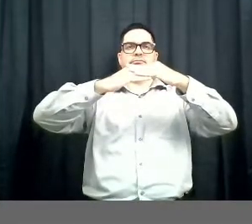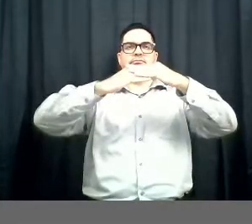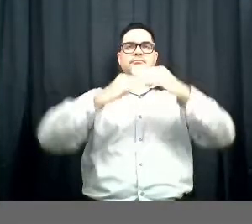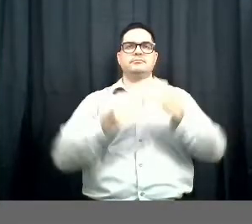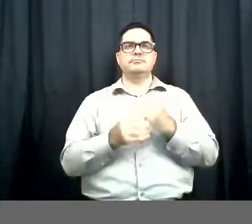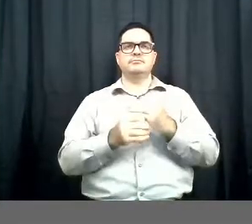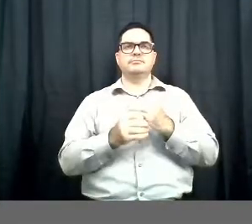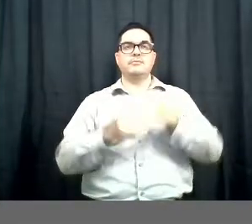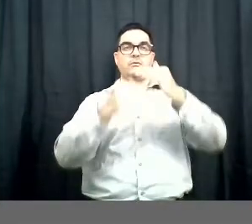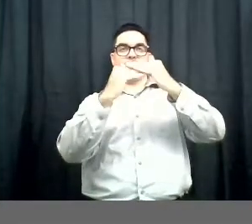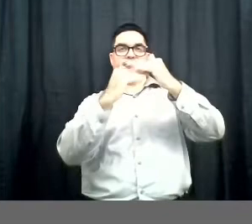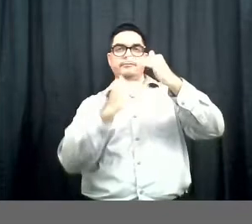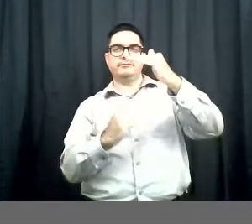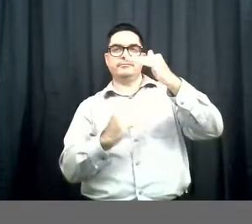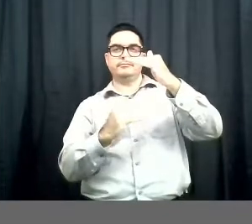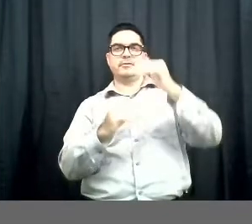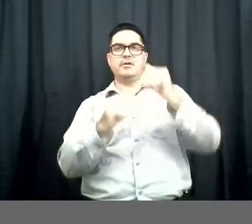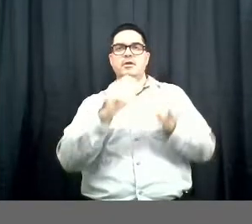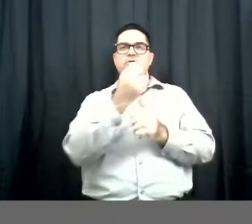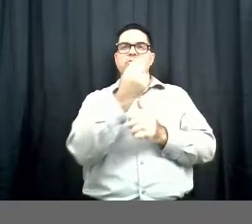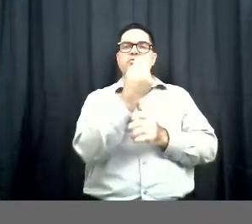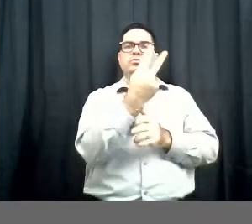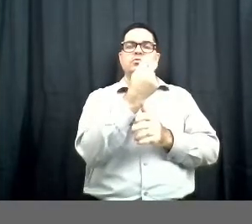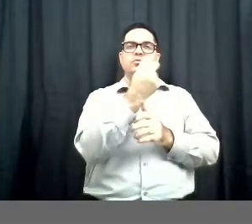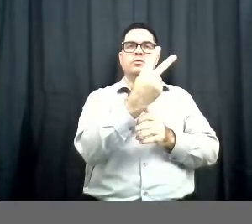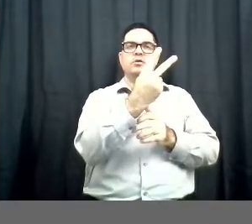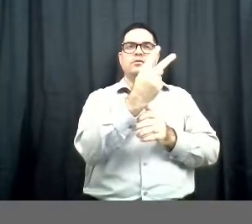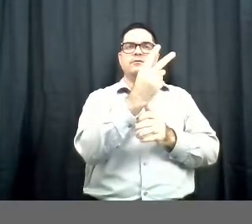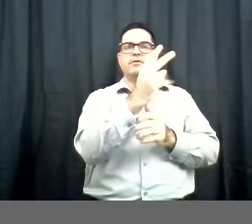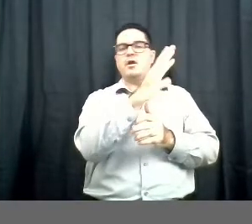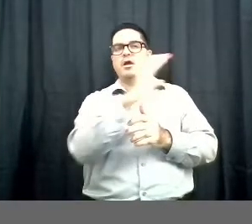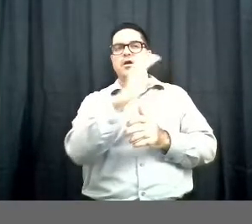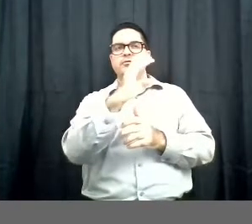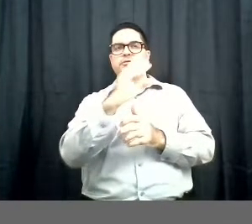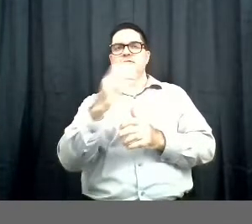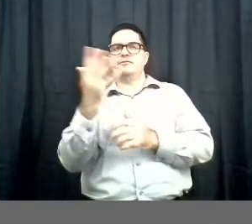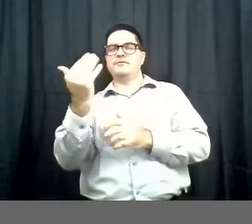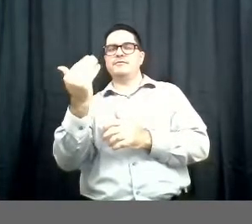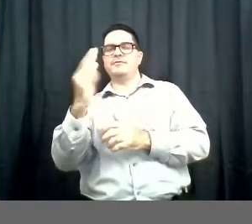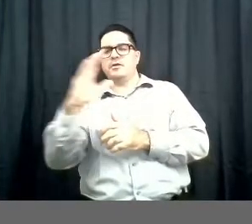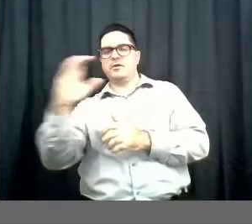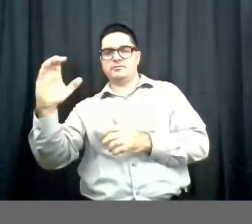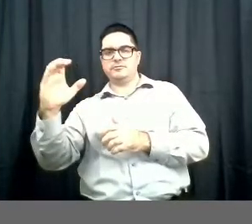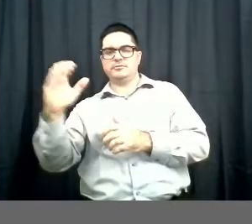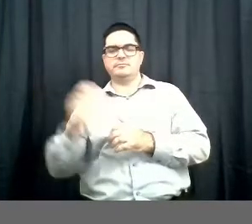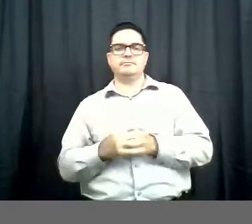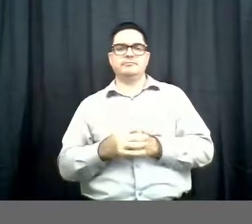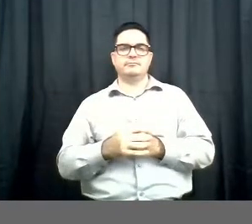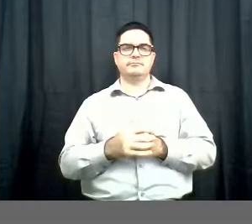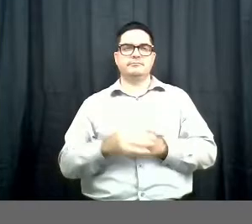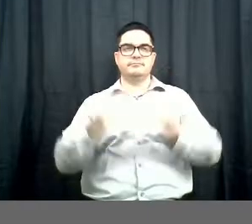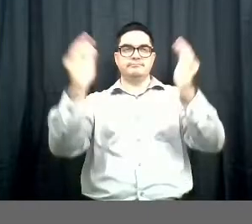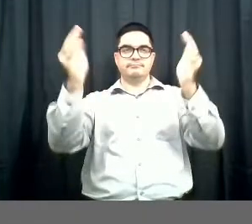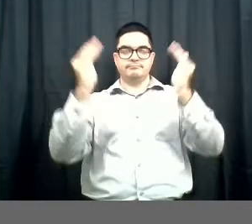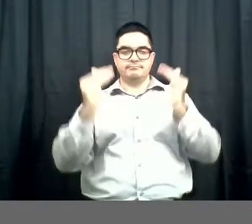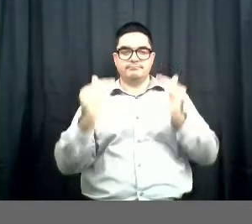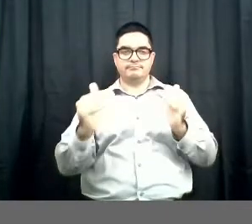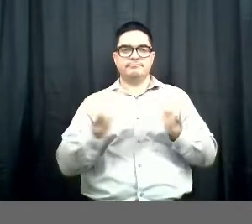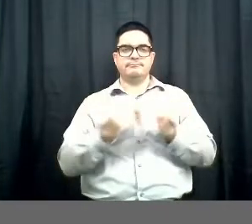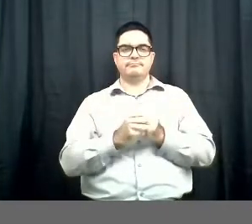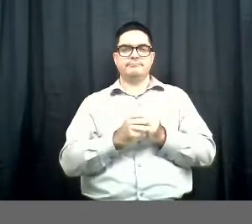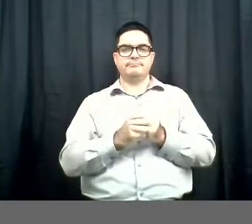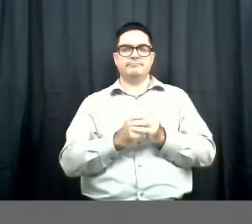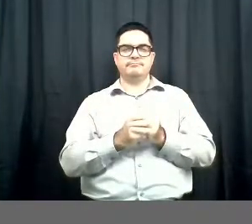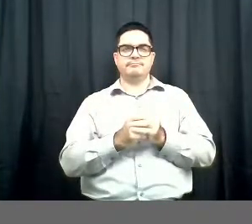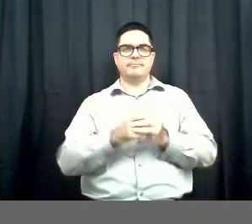cuts from $1,200 to $1,500 per month. Moving to the next page, I'll run through the key terms